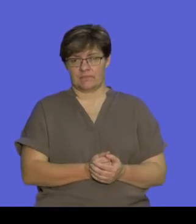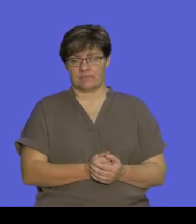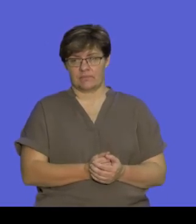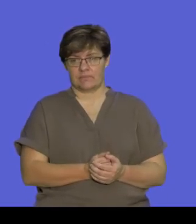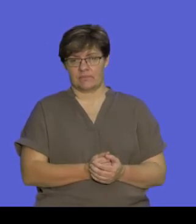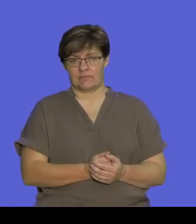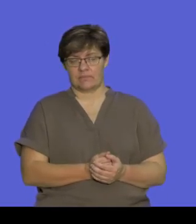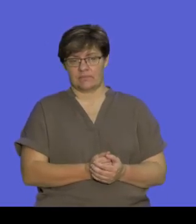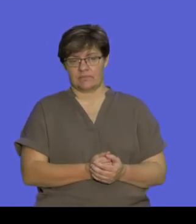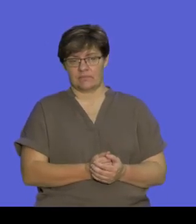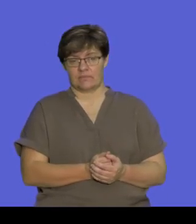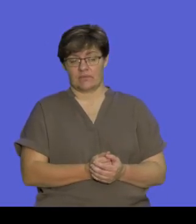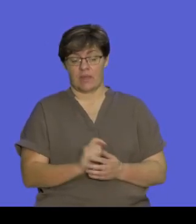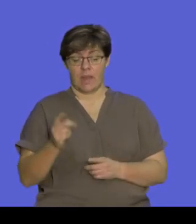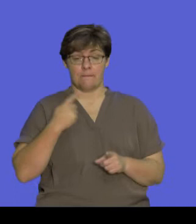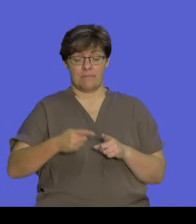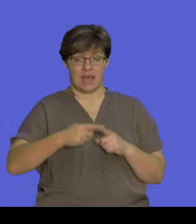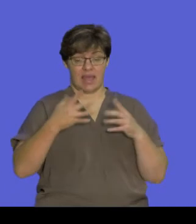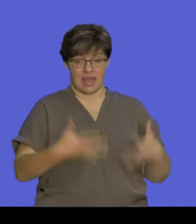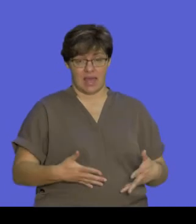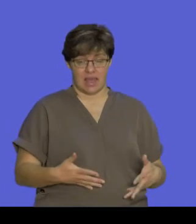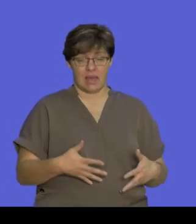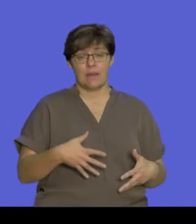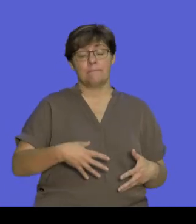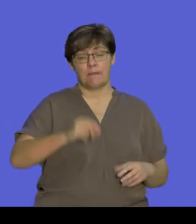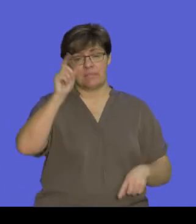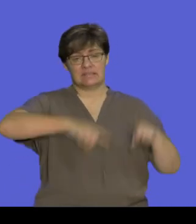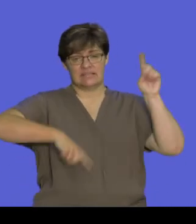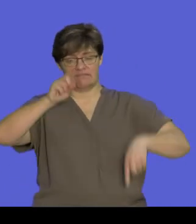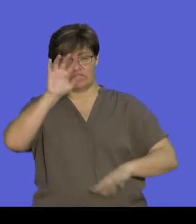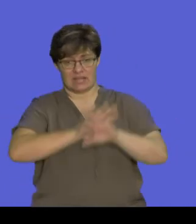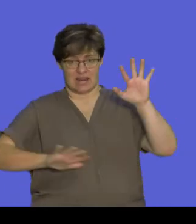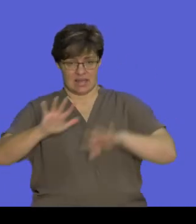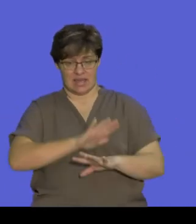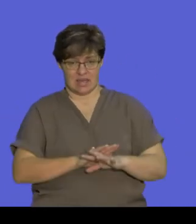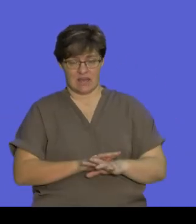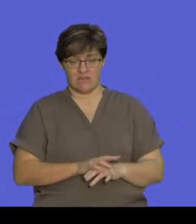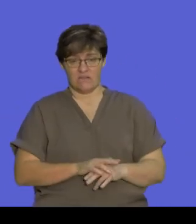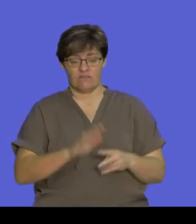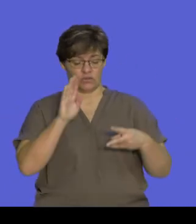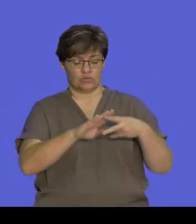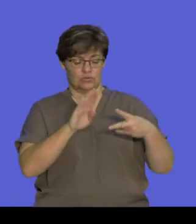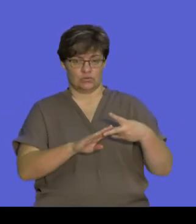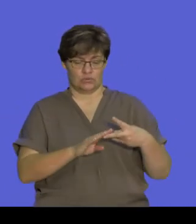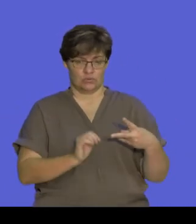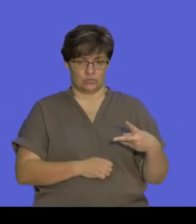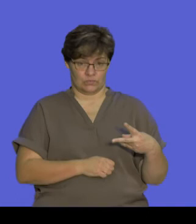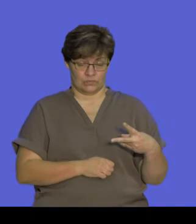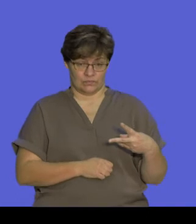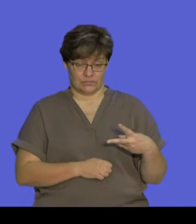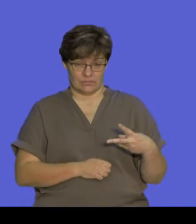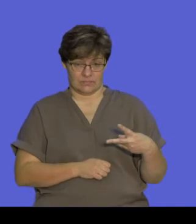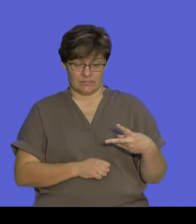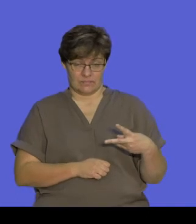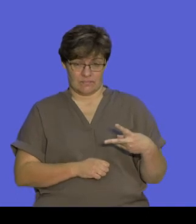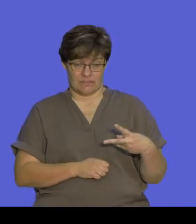that the player picks balls of different color for the 2 selections. Okay, so